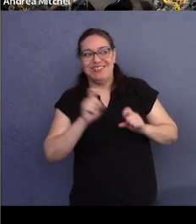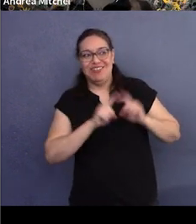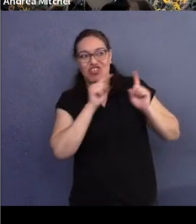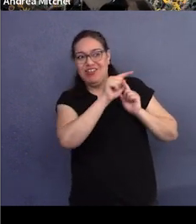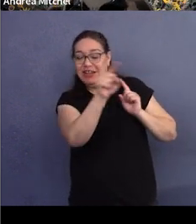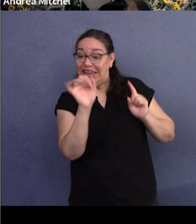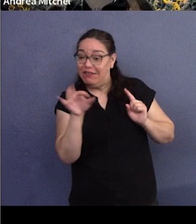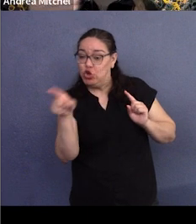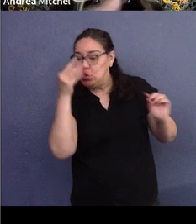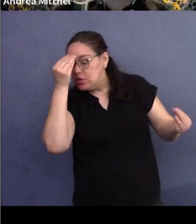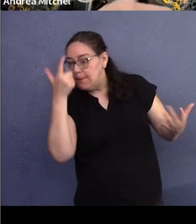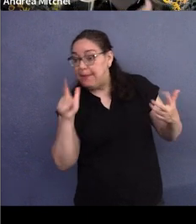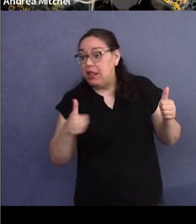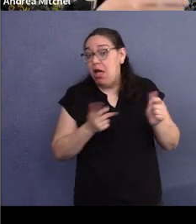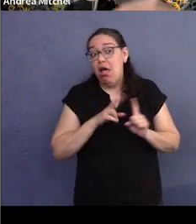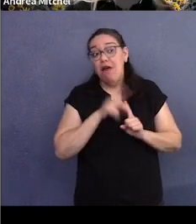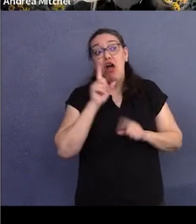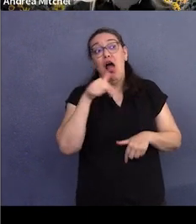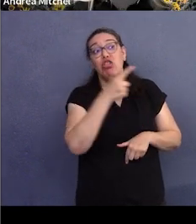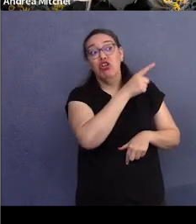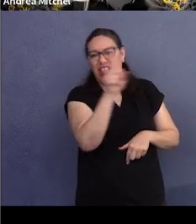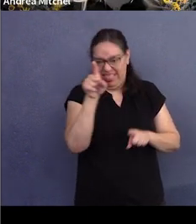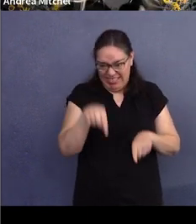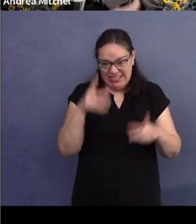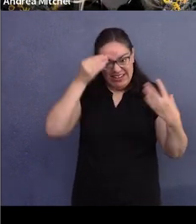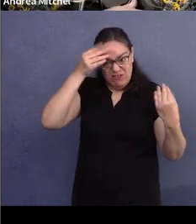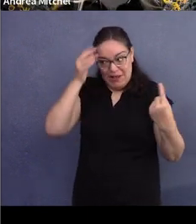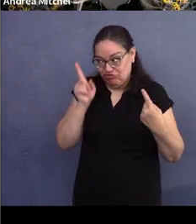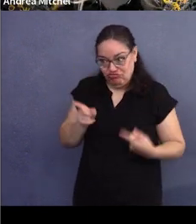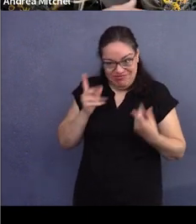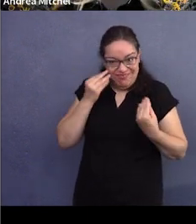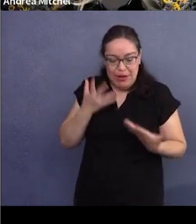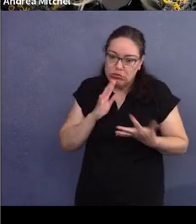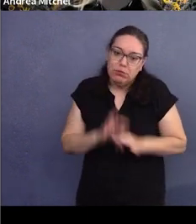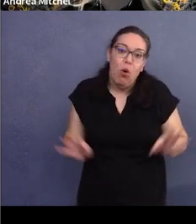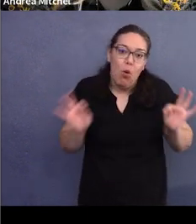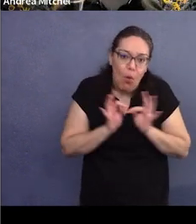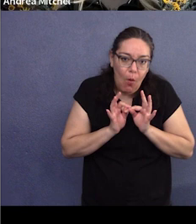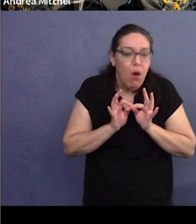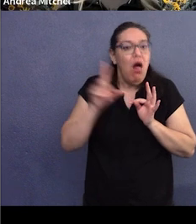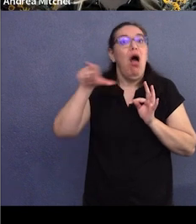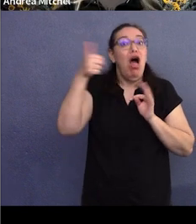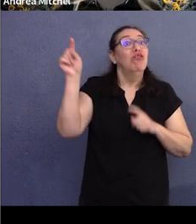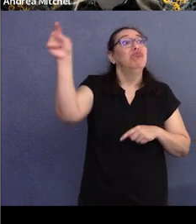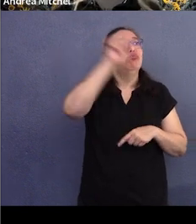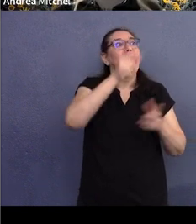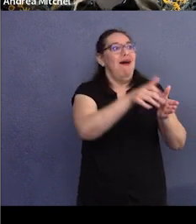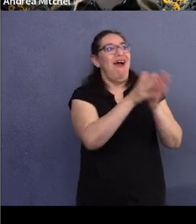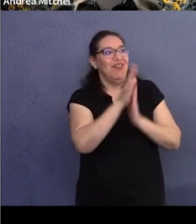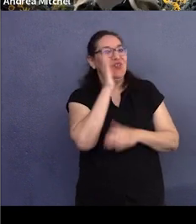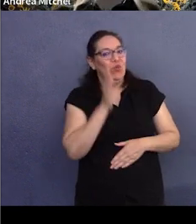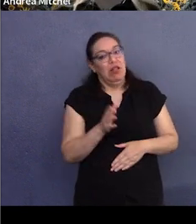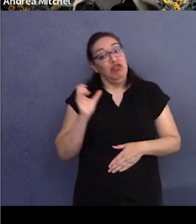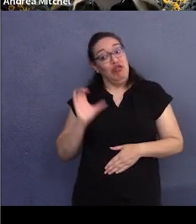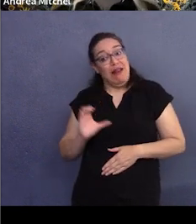considering pursuing other grants, this is all really valuable information that you will find that all other funders will ask for. Creative Core is